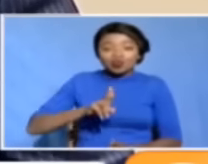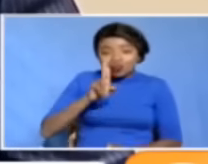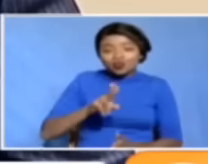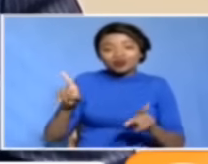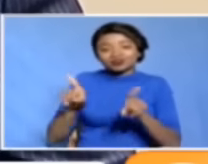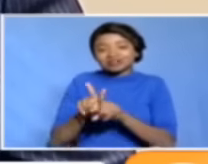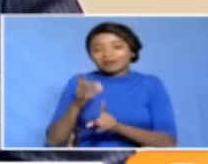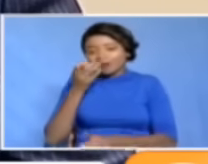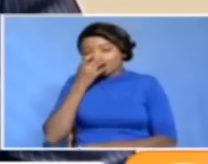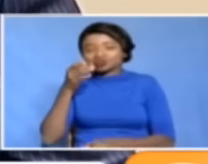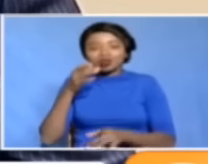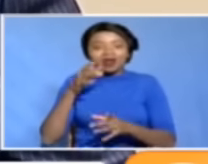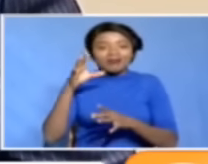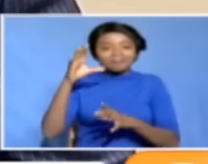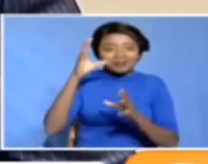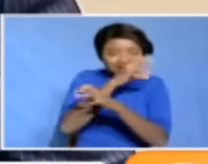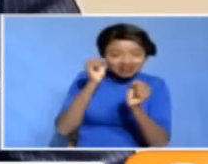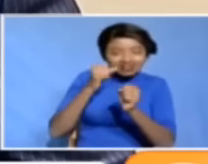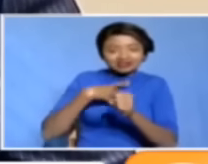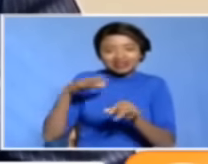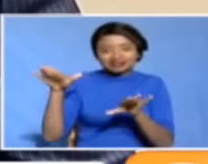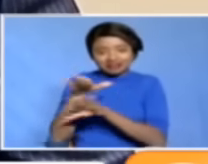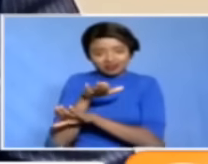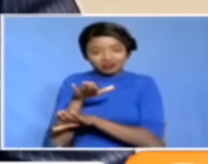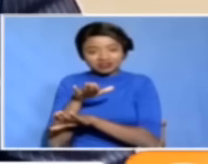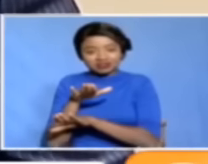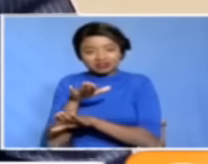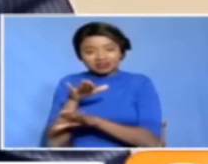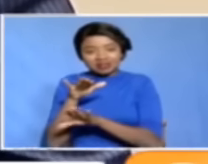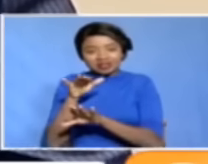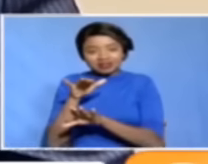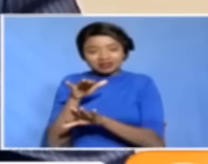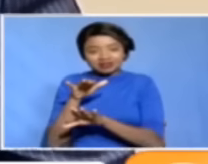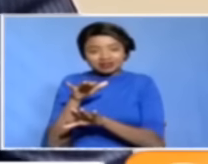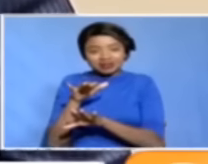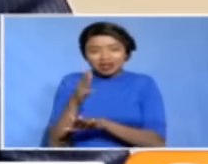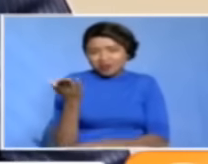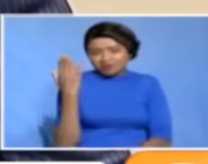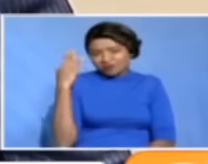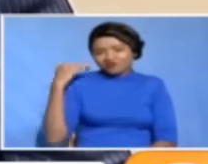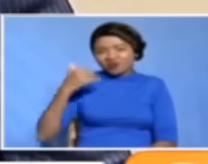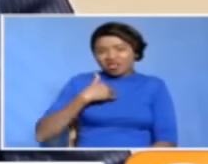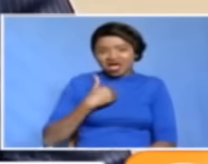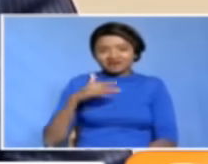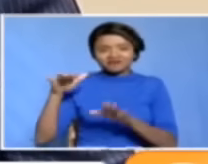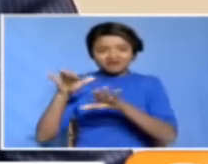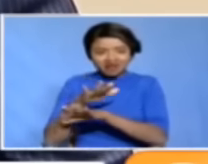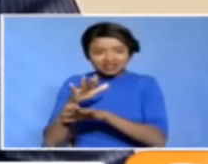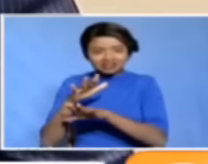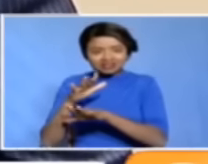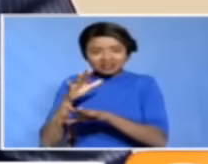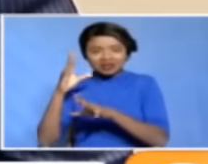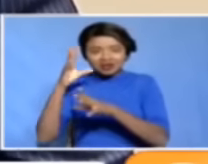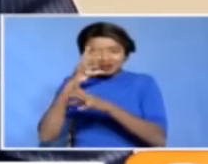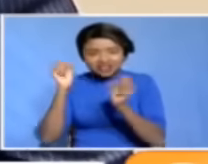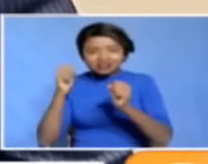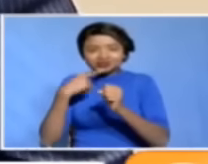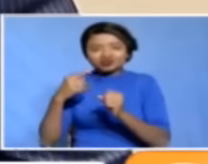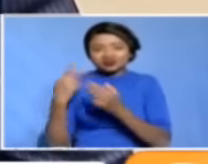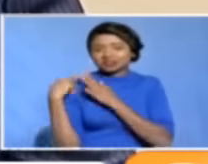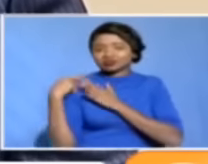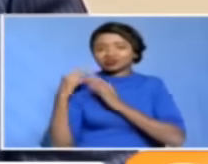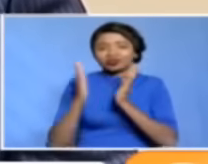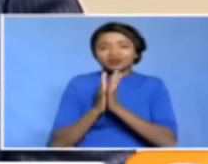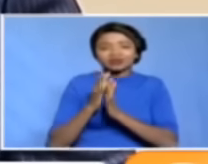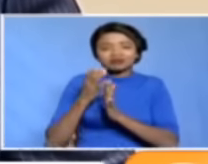today, you will have no accounting officer. Unlike before, when we had a vice president, we were in charge of a ministry with a